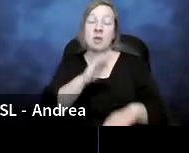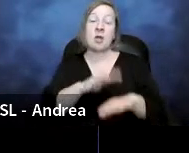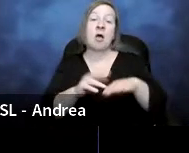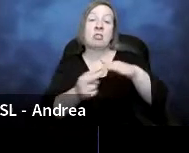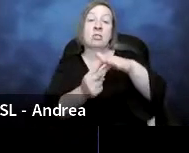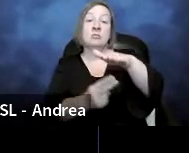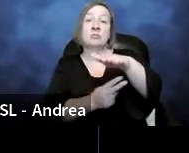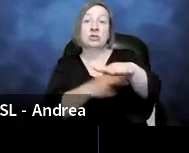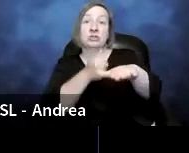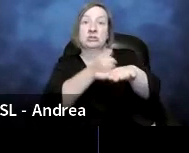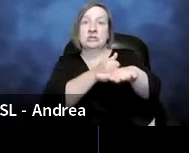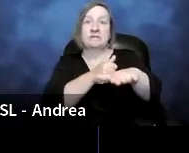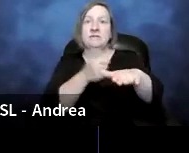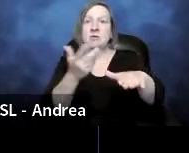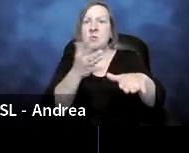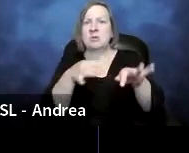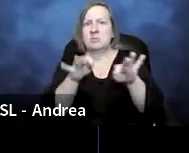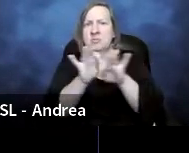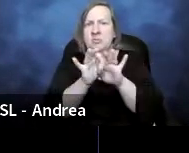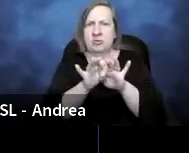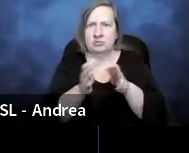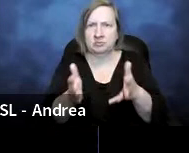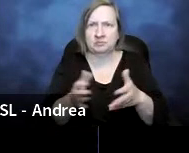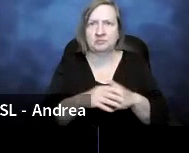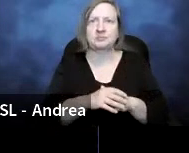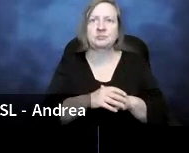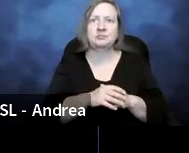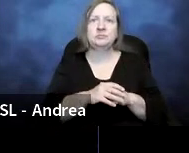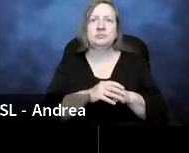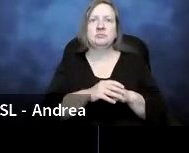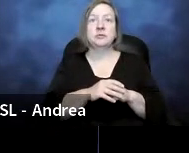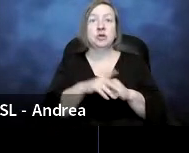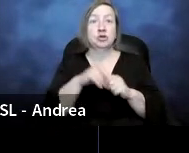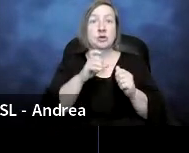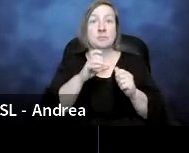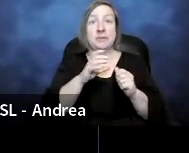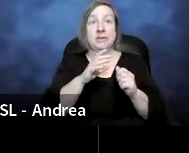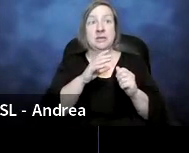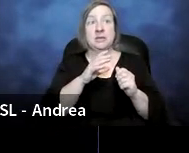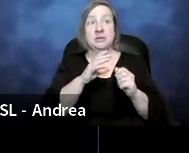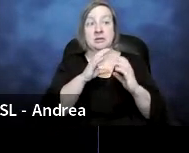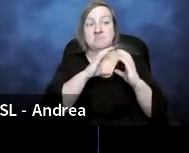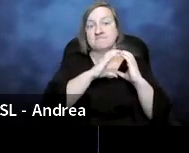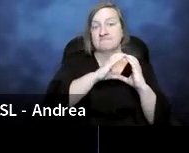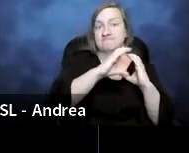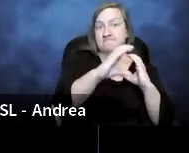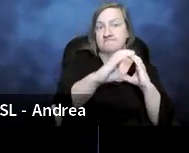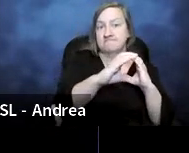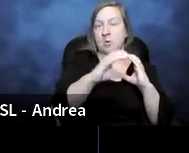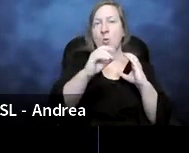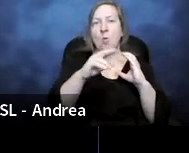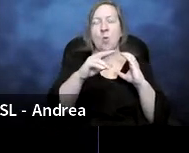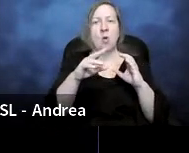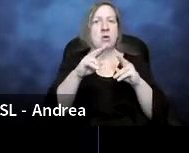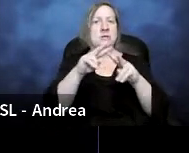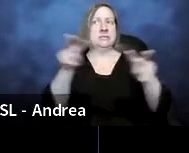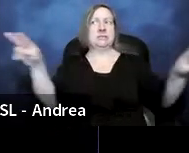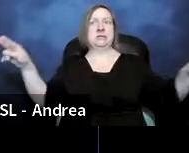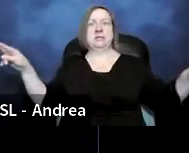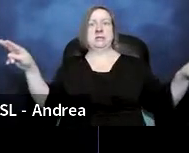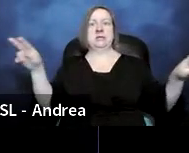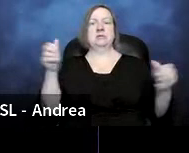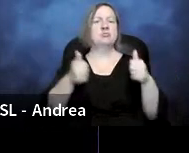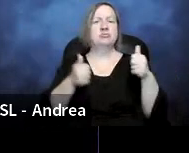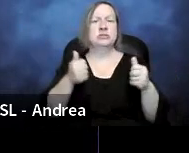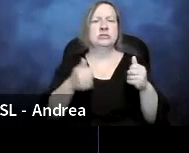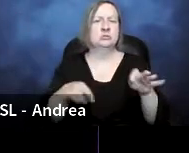On the bridge deck itself, what might be important? Is enclosure a good thing? Or are eyes on the path more